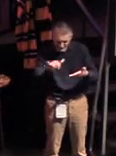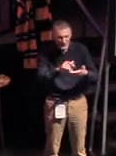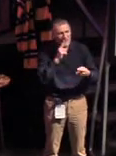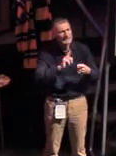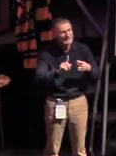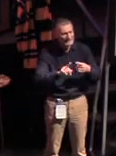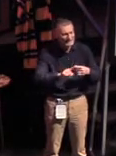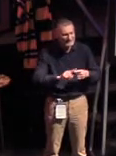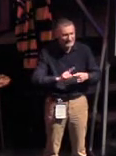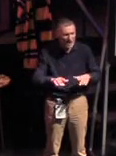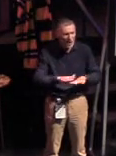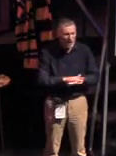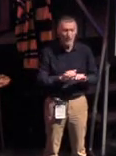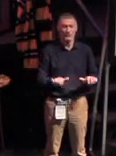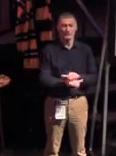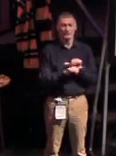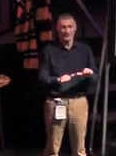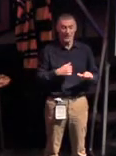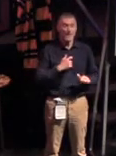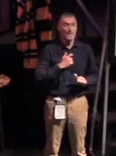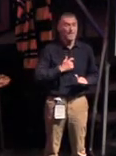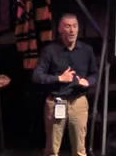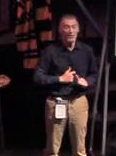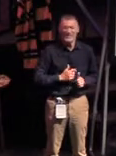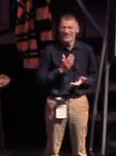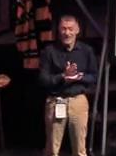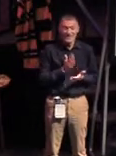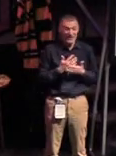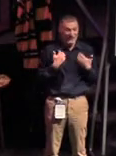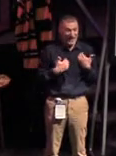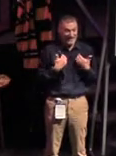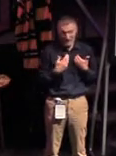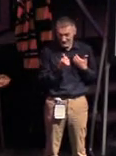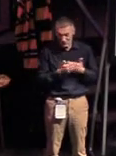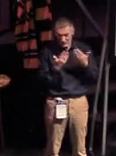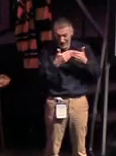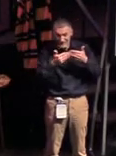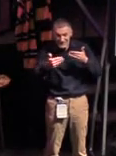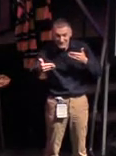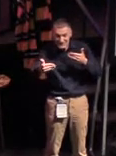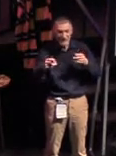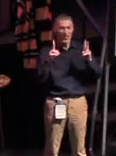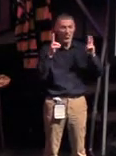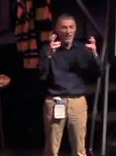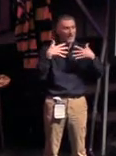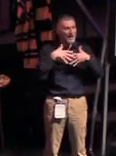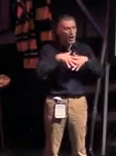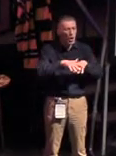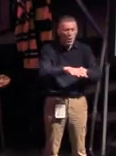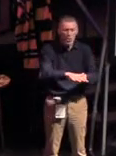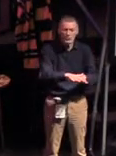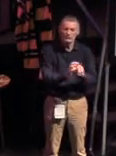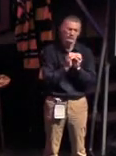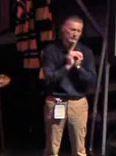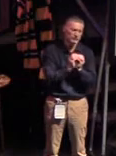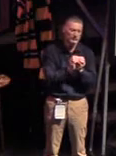over with. So it just remains for me to say that I'm really personally hugely excited about the next few days. The theme of inclusion is so rich and vital,